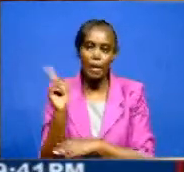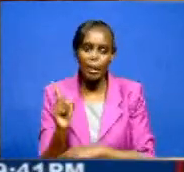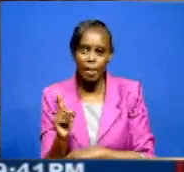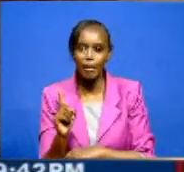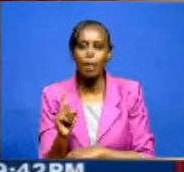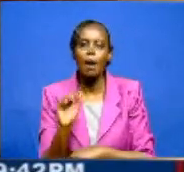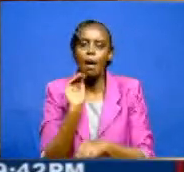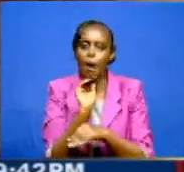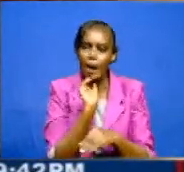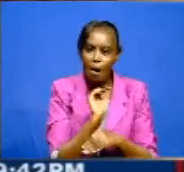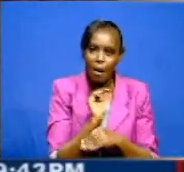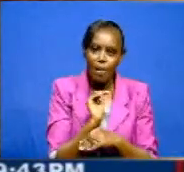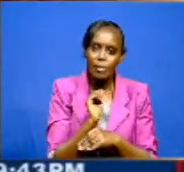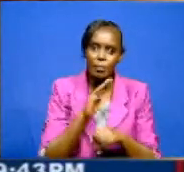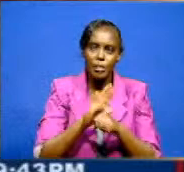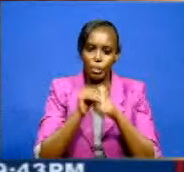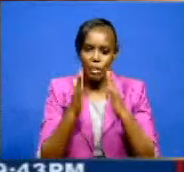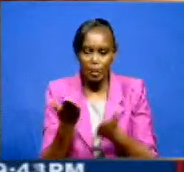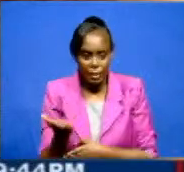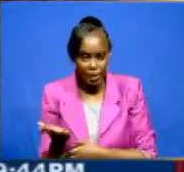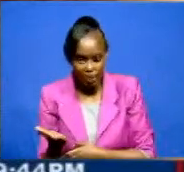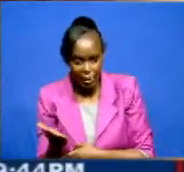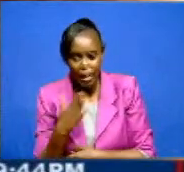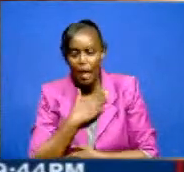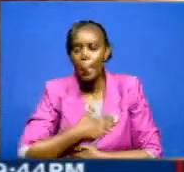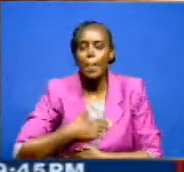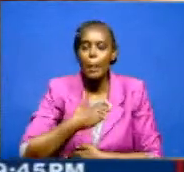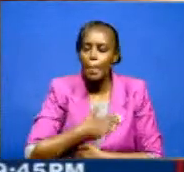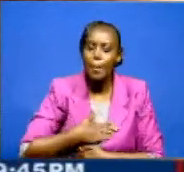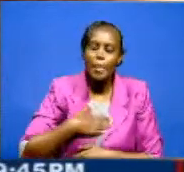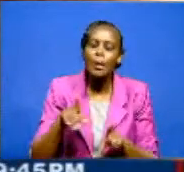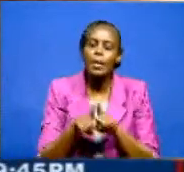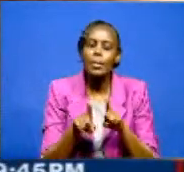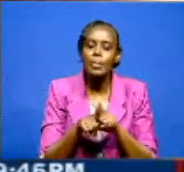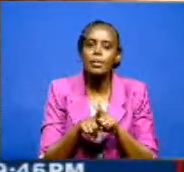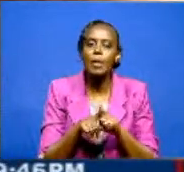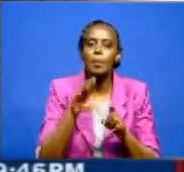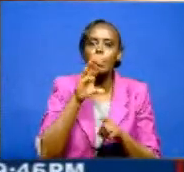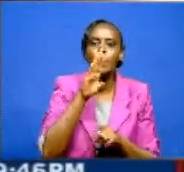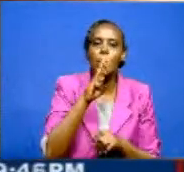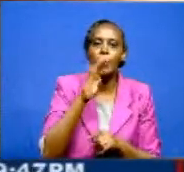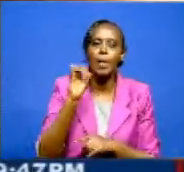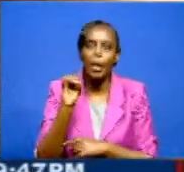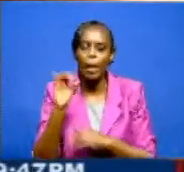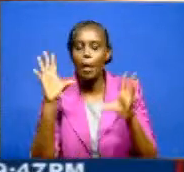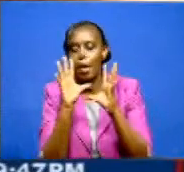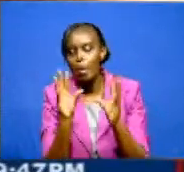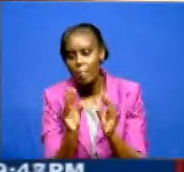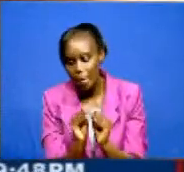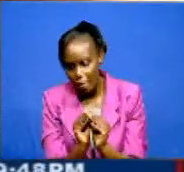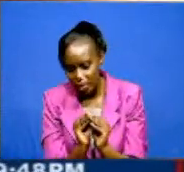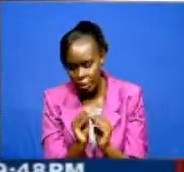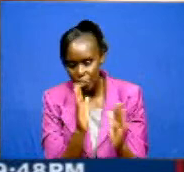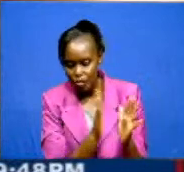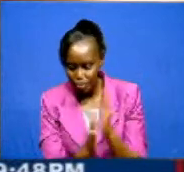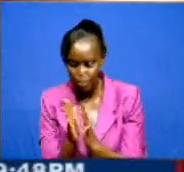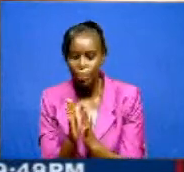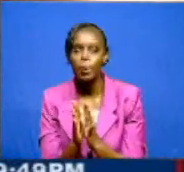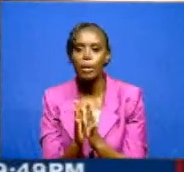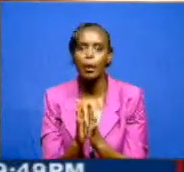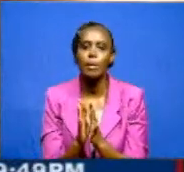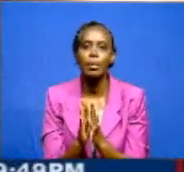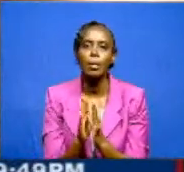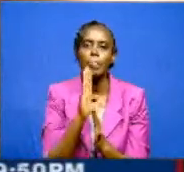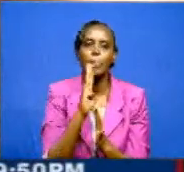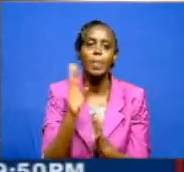really urge, and I'm glad the leader of majority is here, please, even as we're going through the BPS and this budget program, as